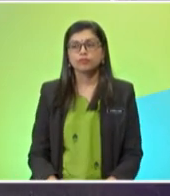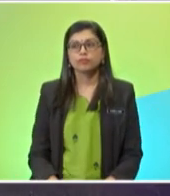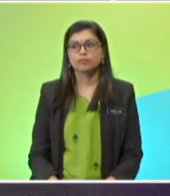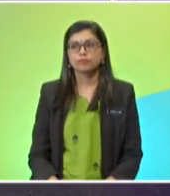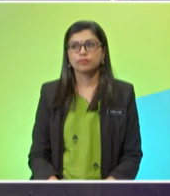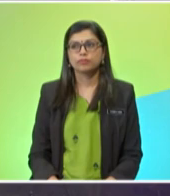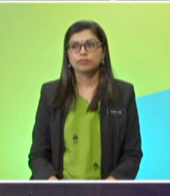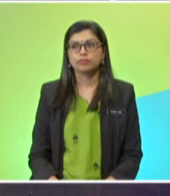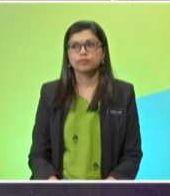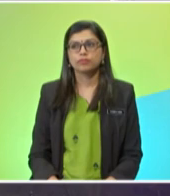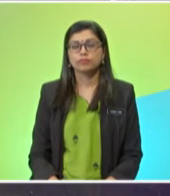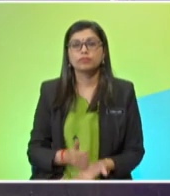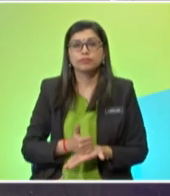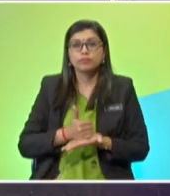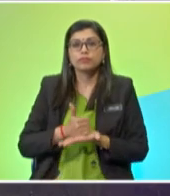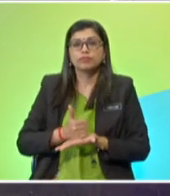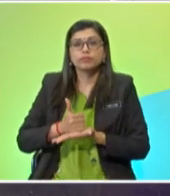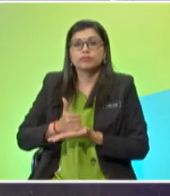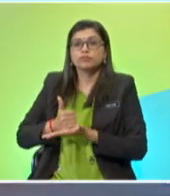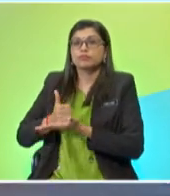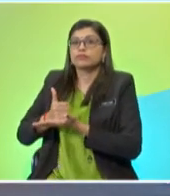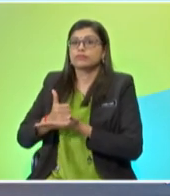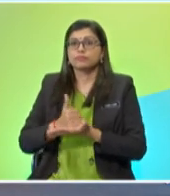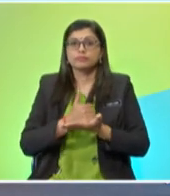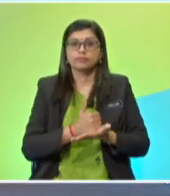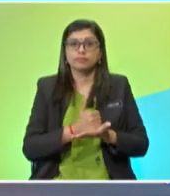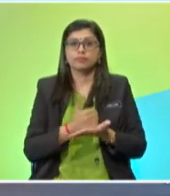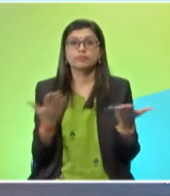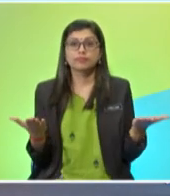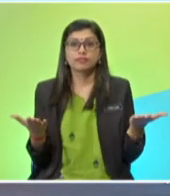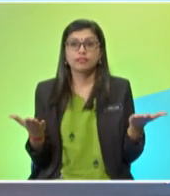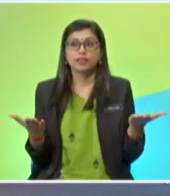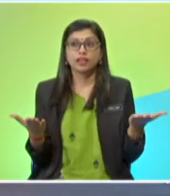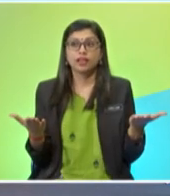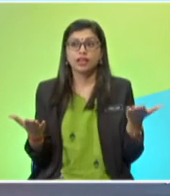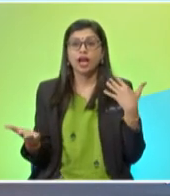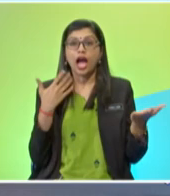People said, oh, I need your help here. It's